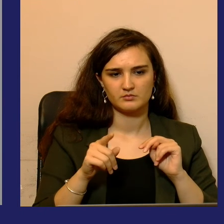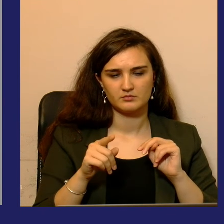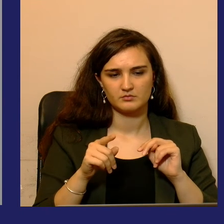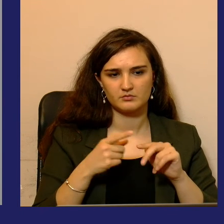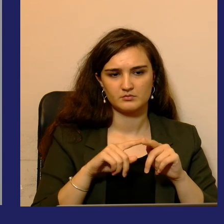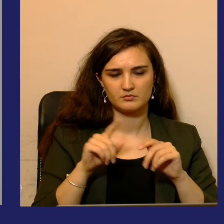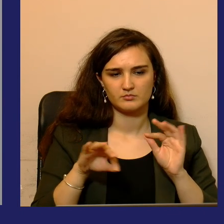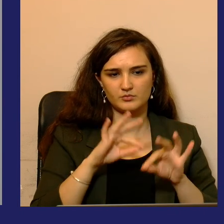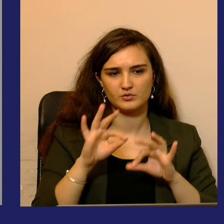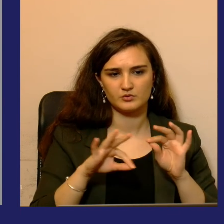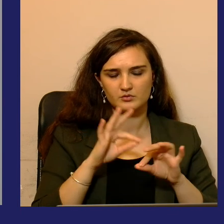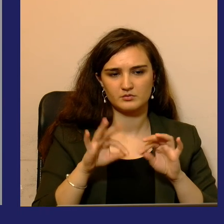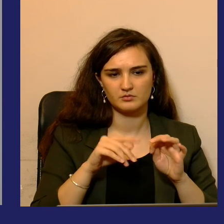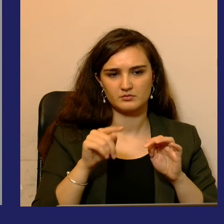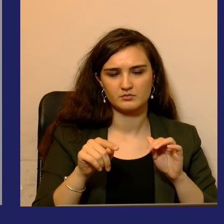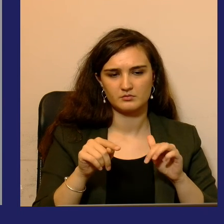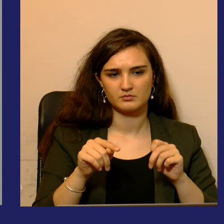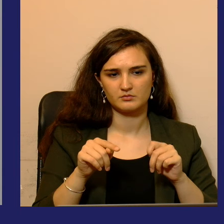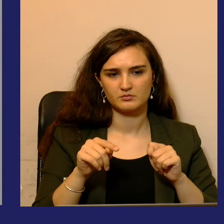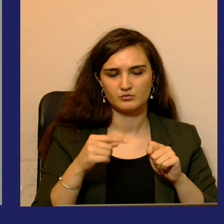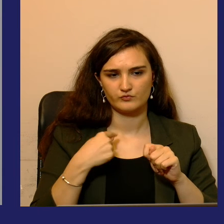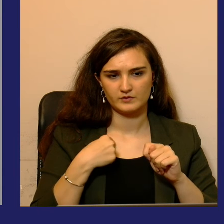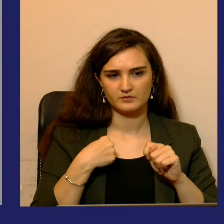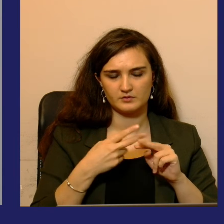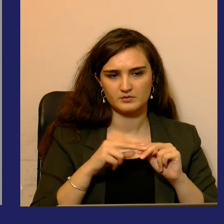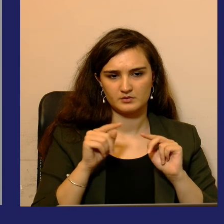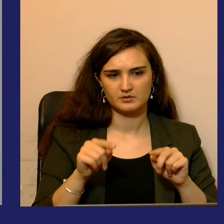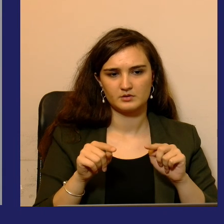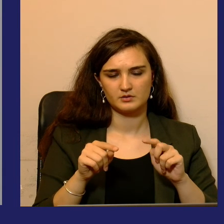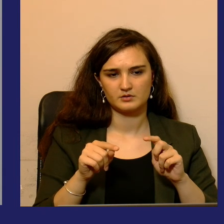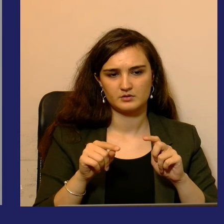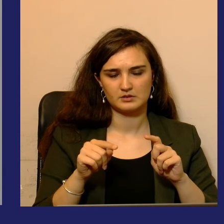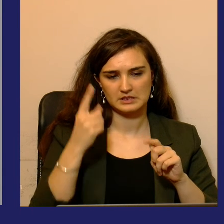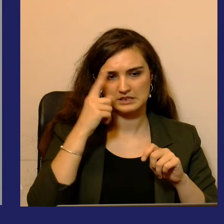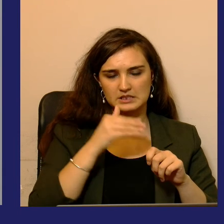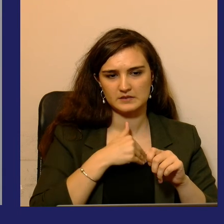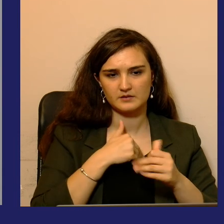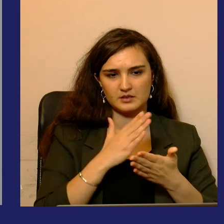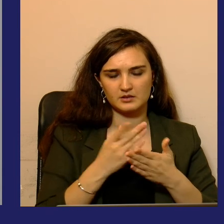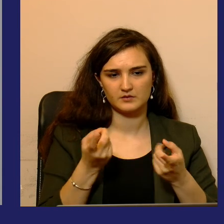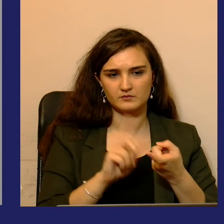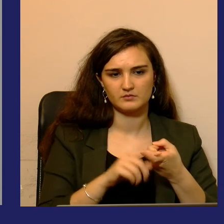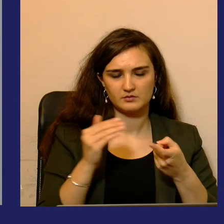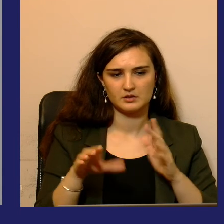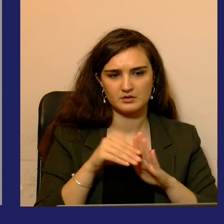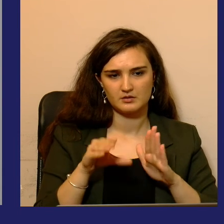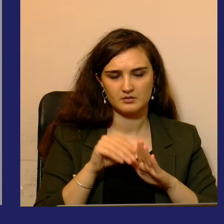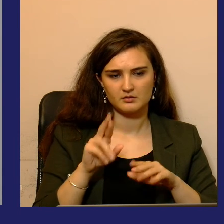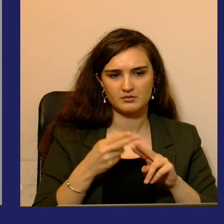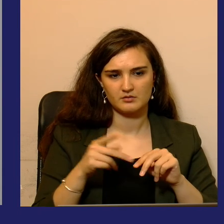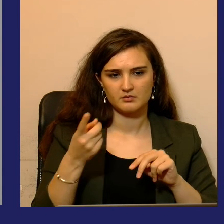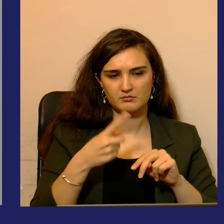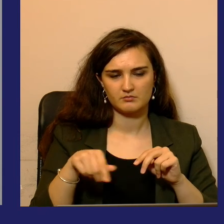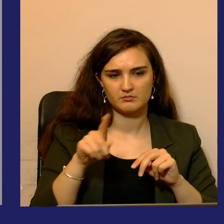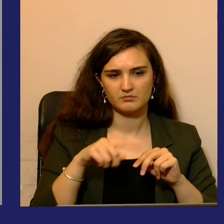extent of the projects lead us to believe that these initiatives are related to elections, and their